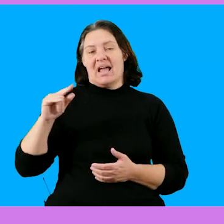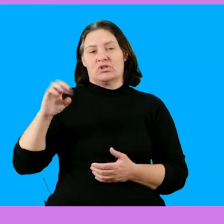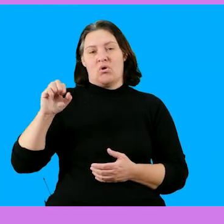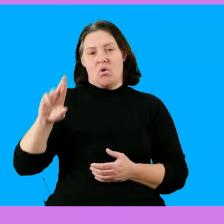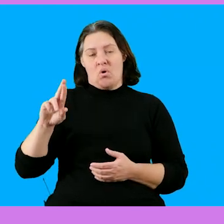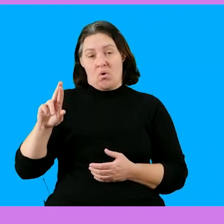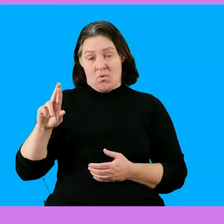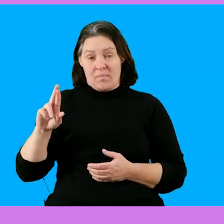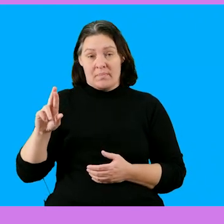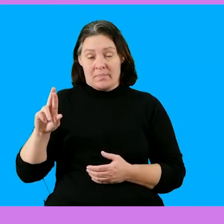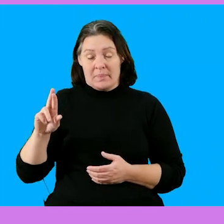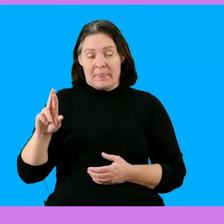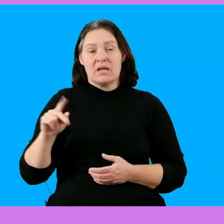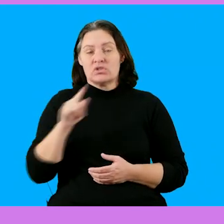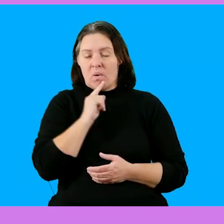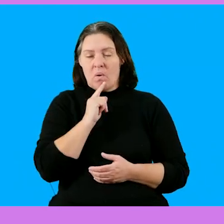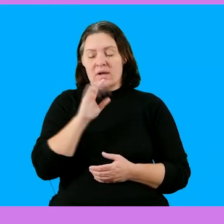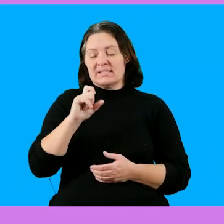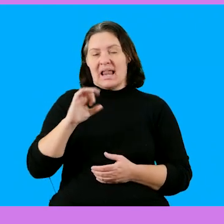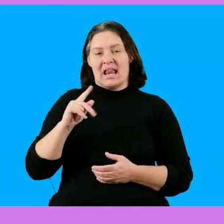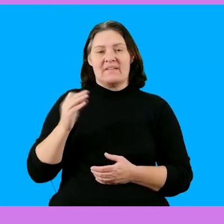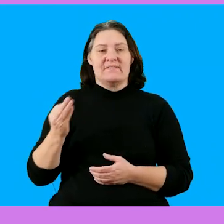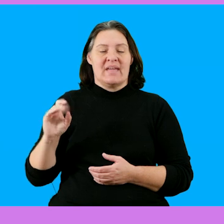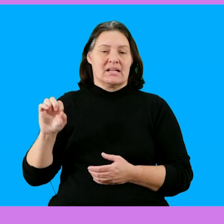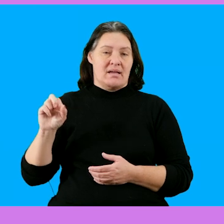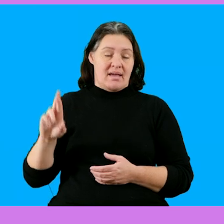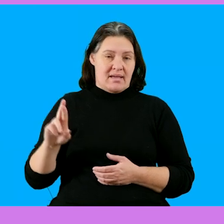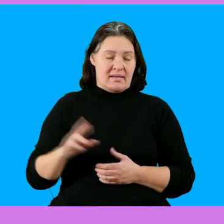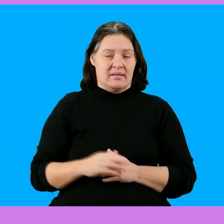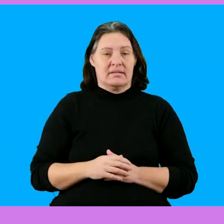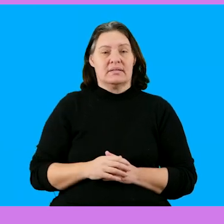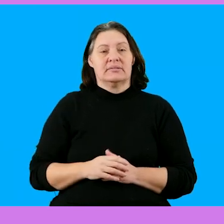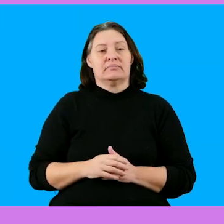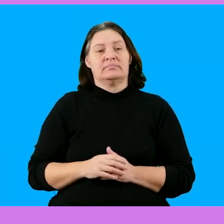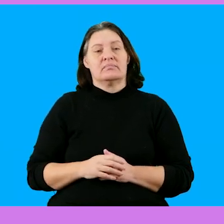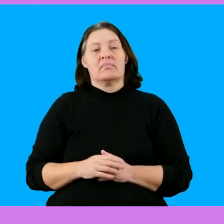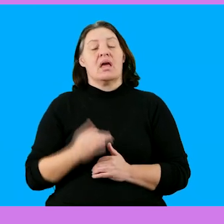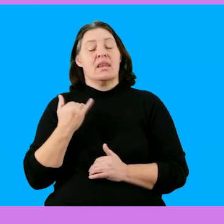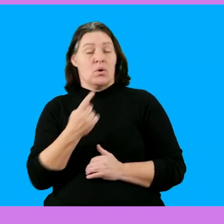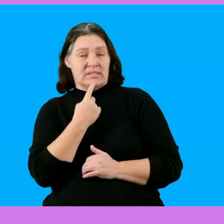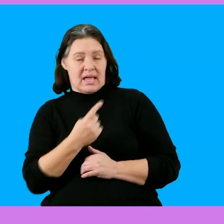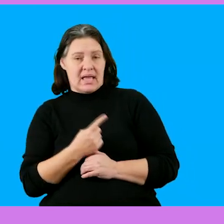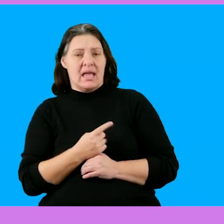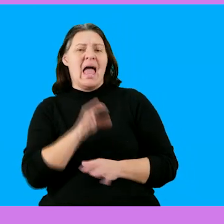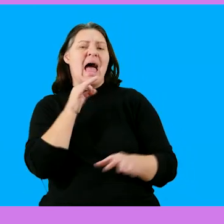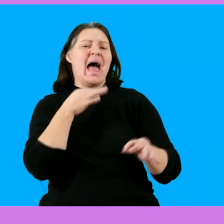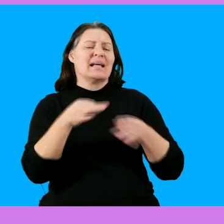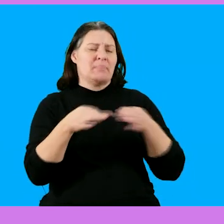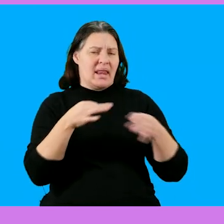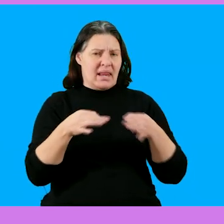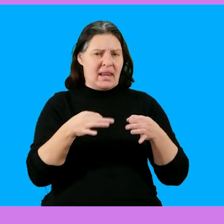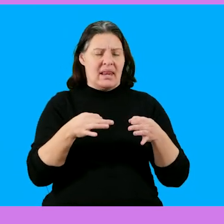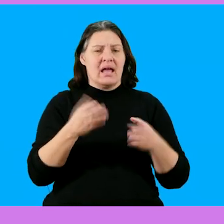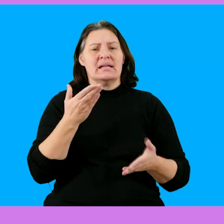factor. Are we all clear? So that is our scale factor. Then our next question, it says,